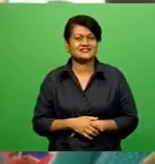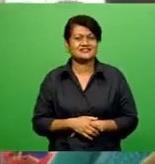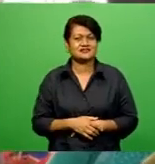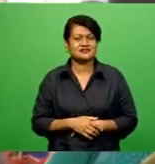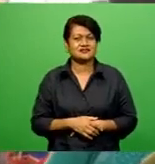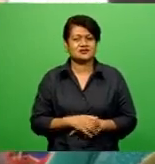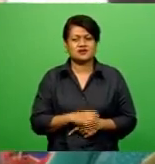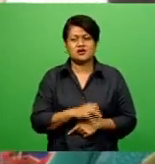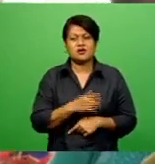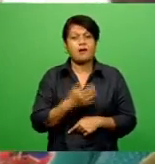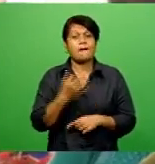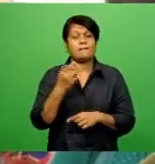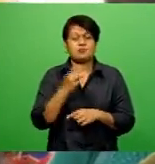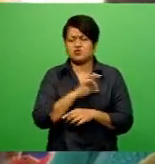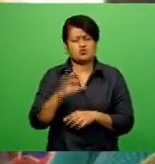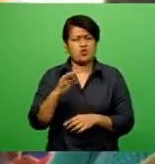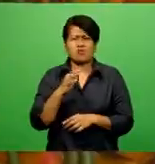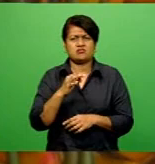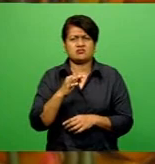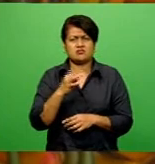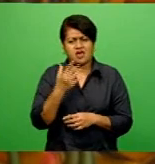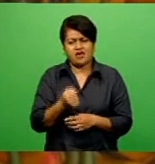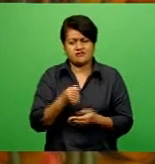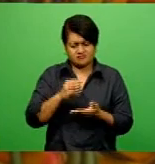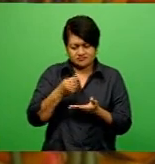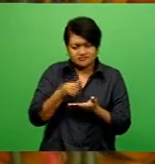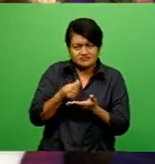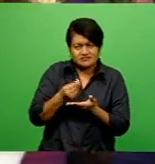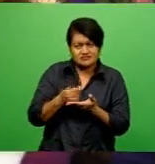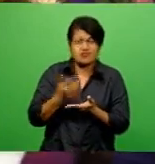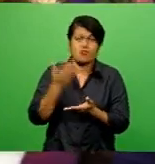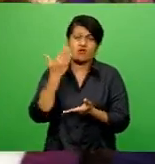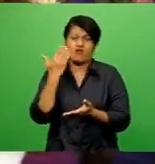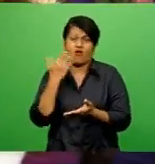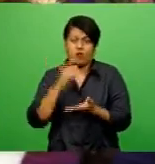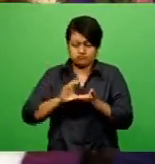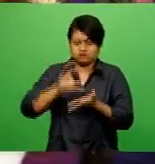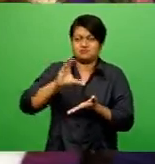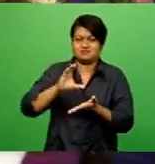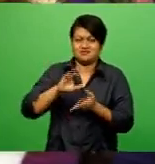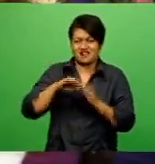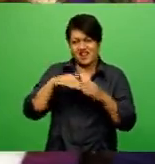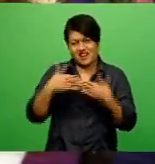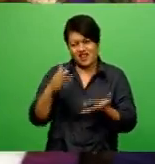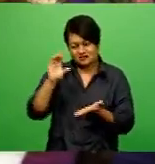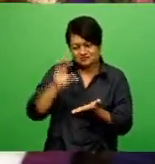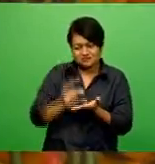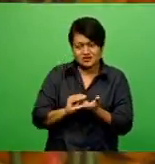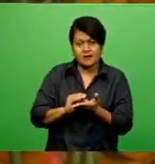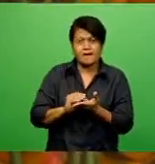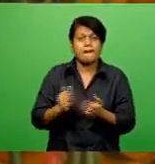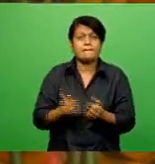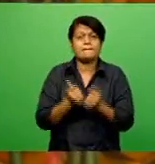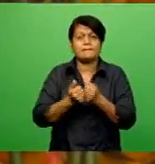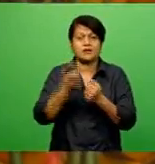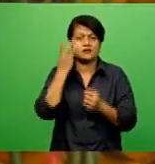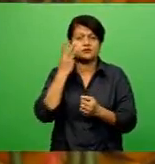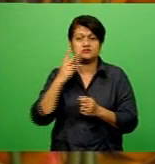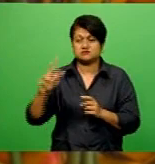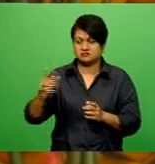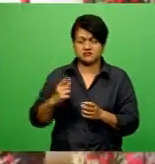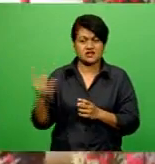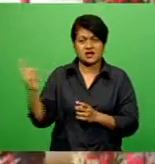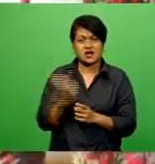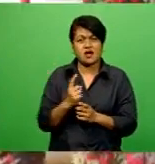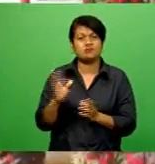the amount we used to before. Many of these women travel from as far as Tailevu to sell their flowers at